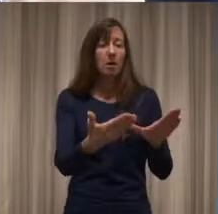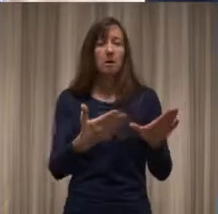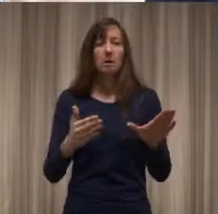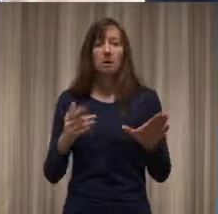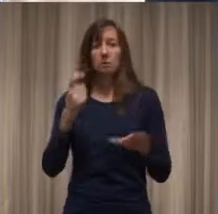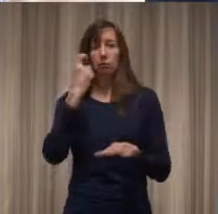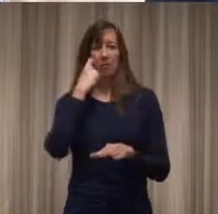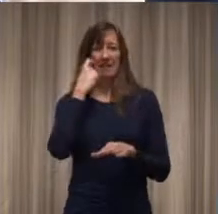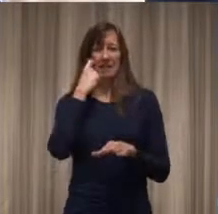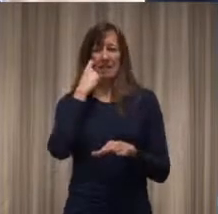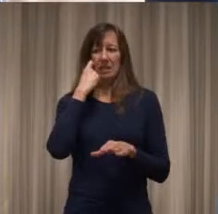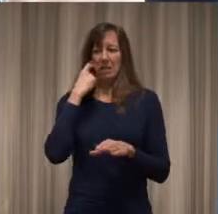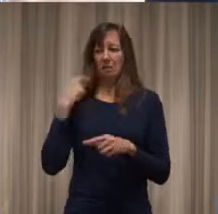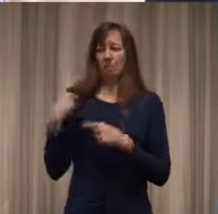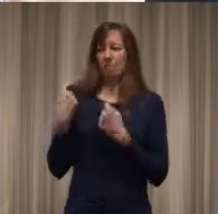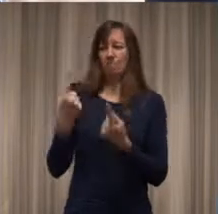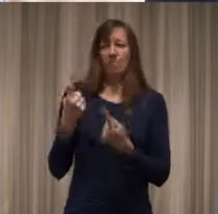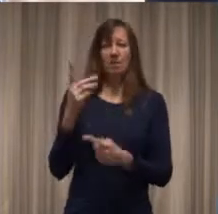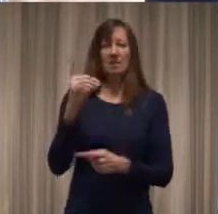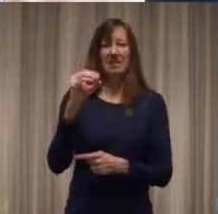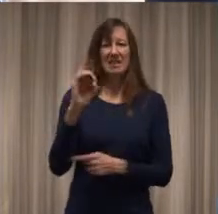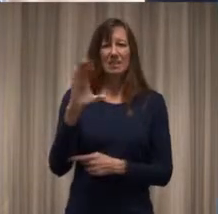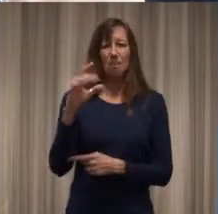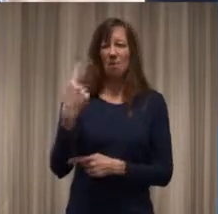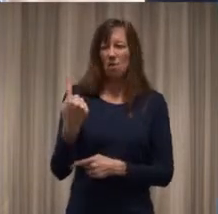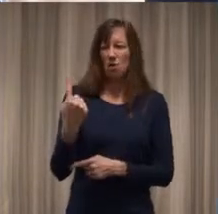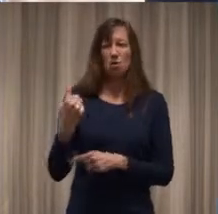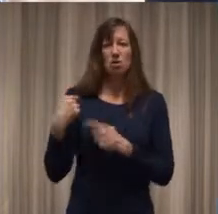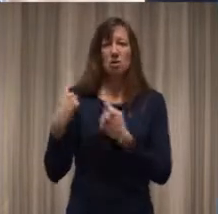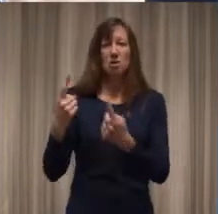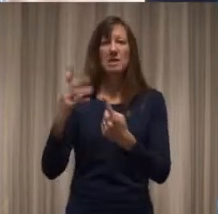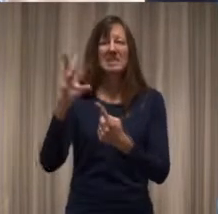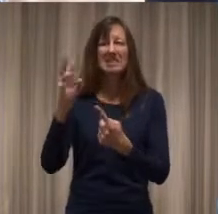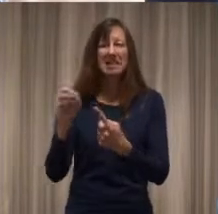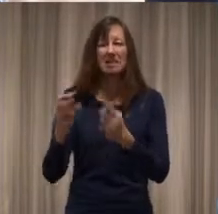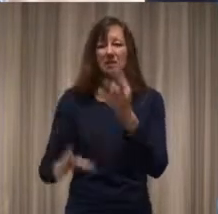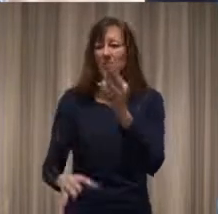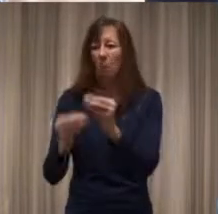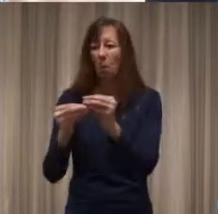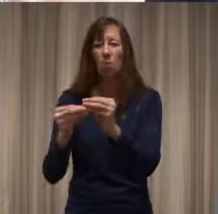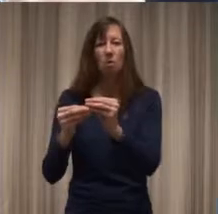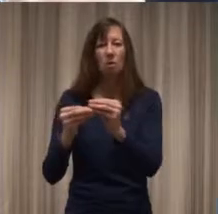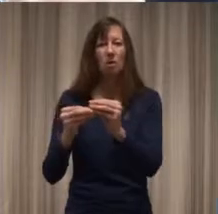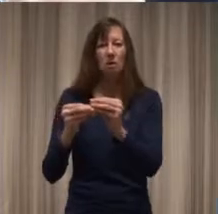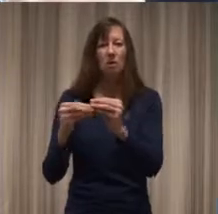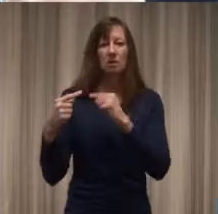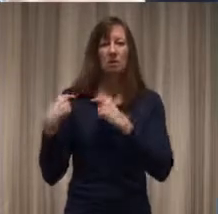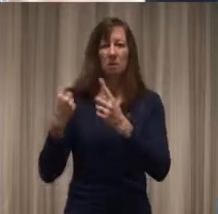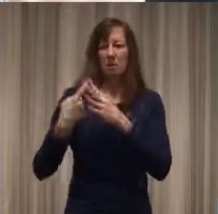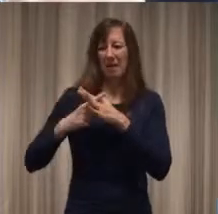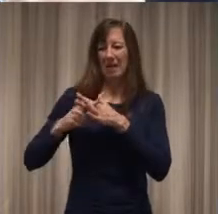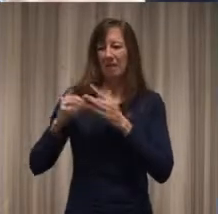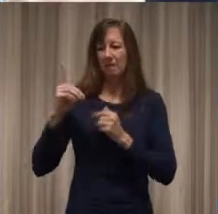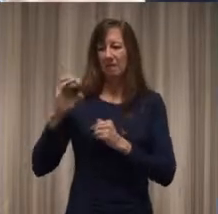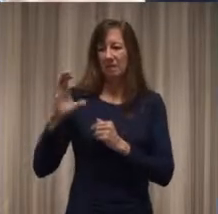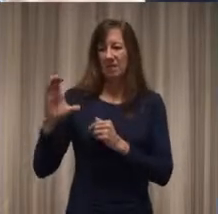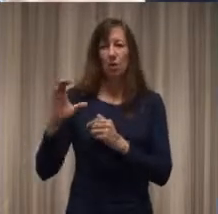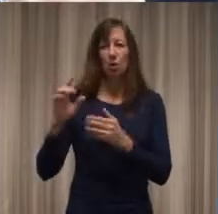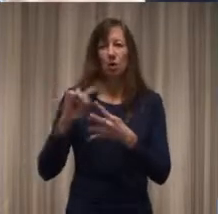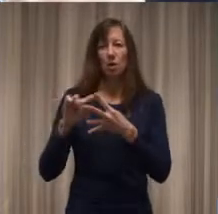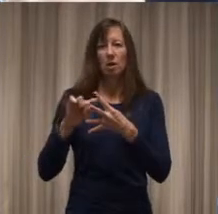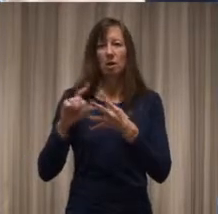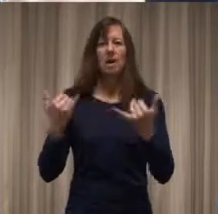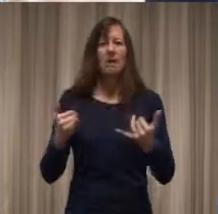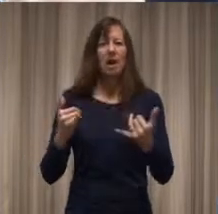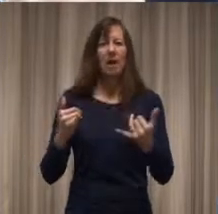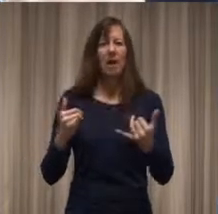last, since December 1st. And it's just unacceptable that we in the United States of America can't get more